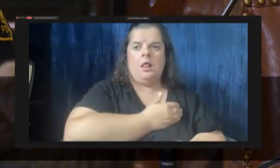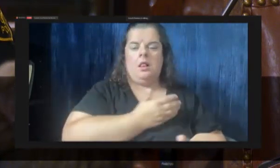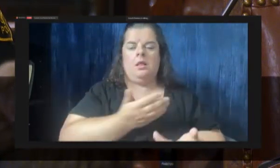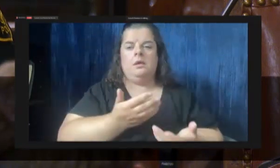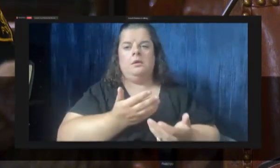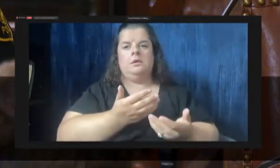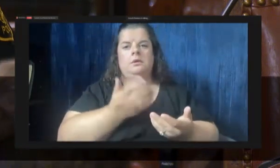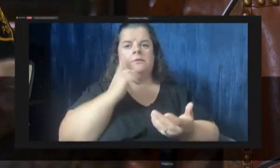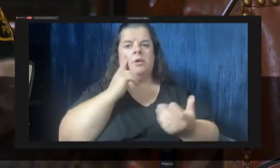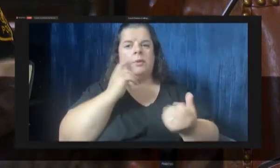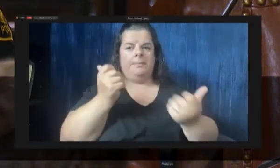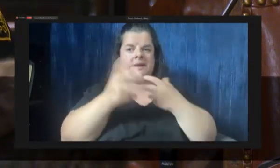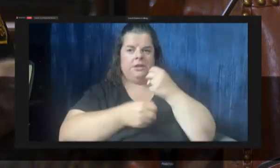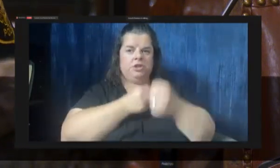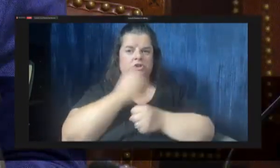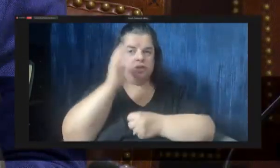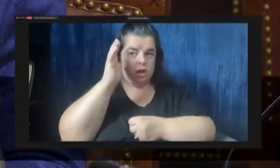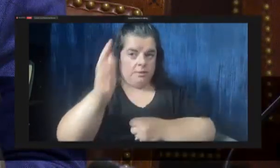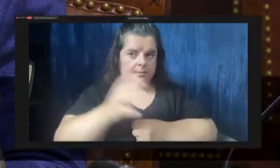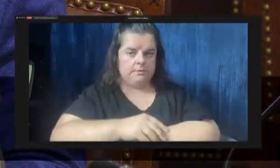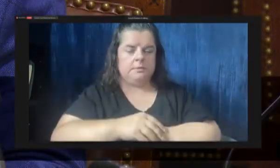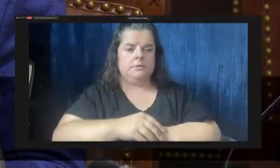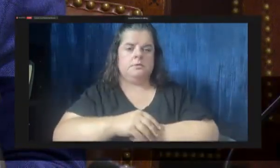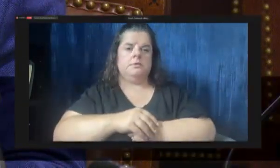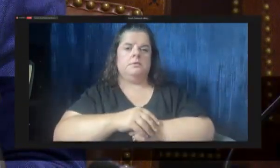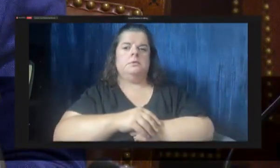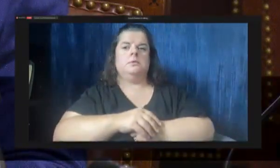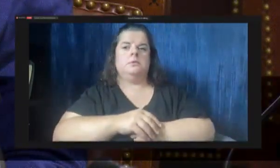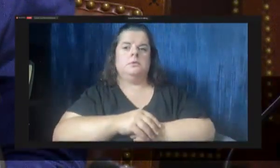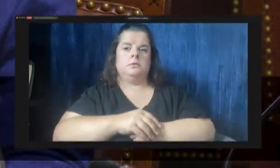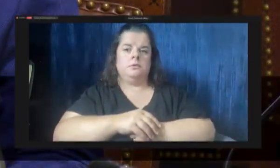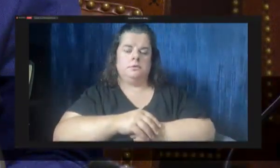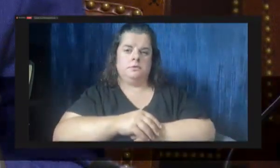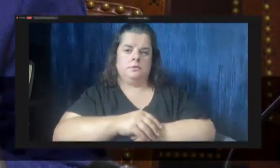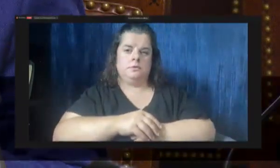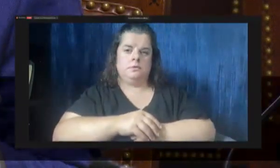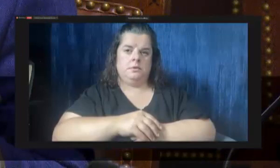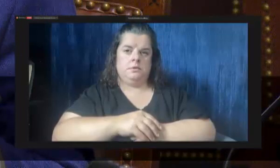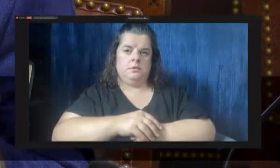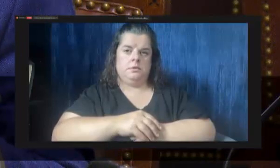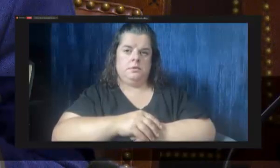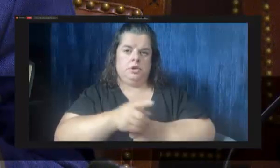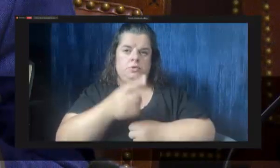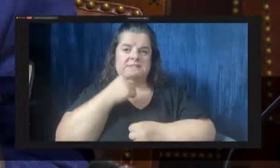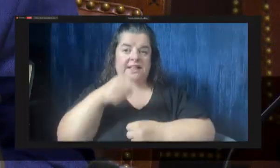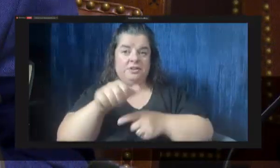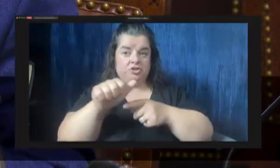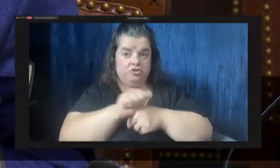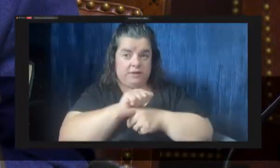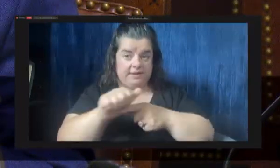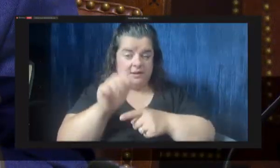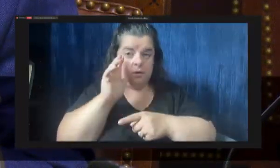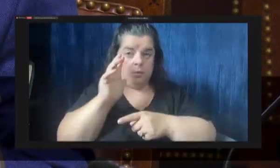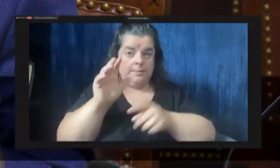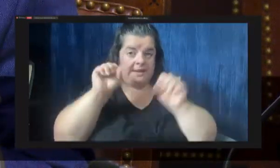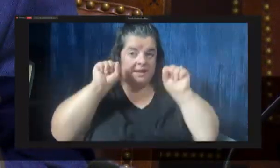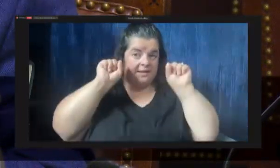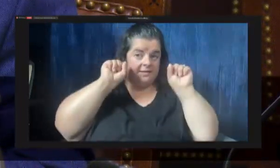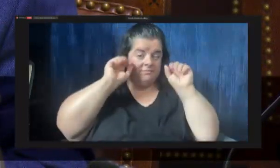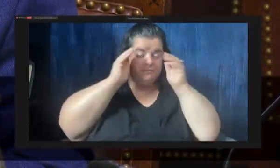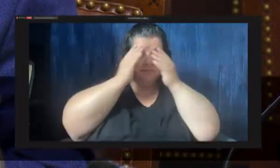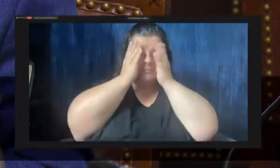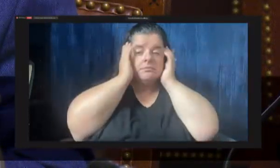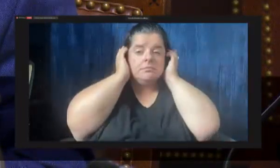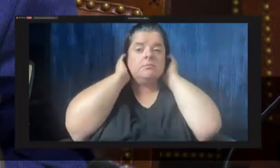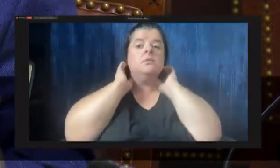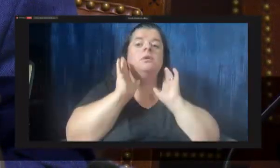years to come. Right, and Lieutenant Palermo, when you say this training, would it be exercised at the